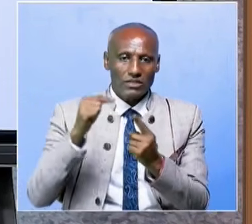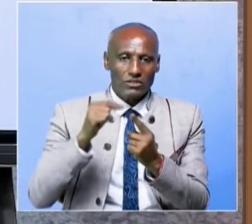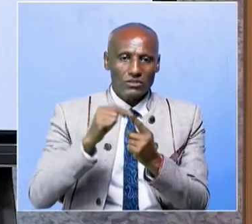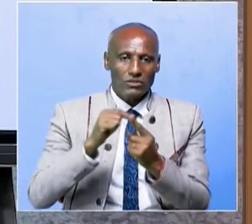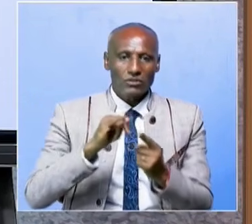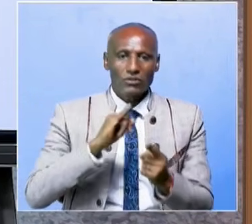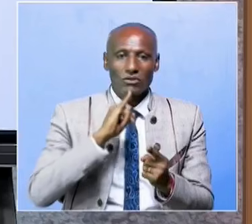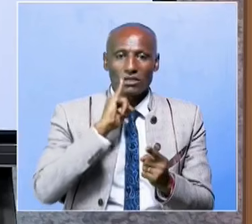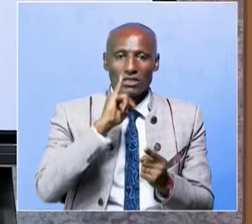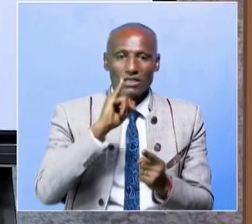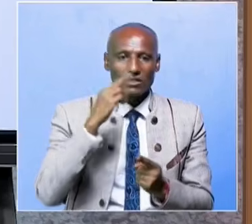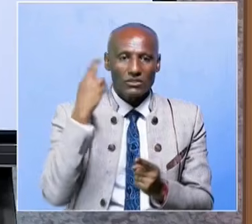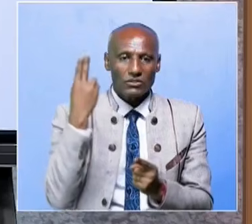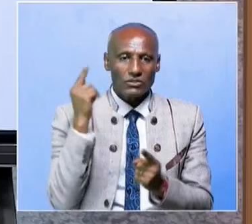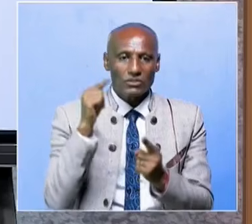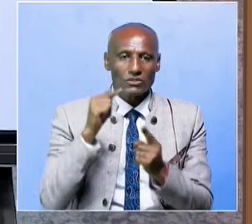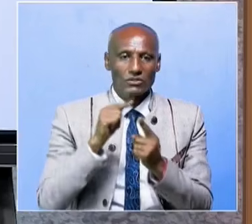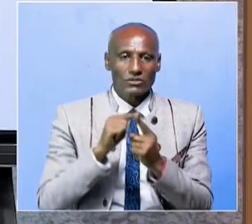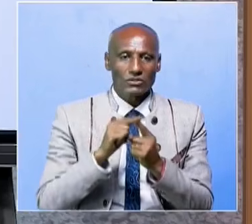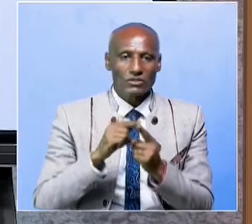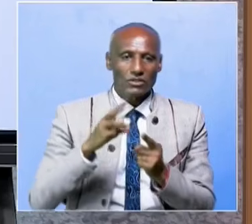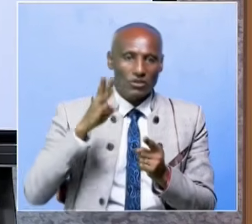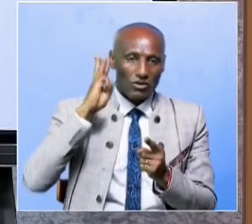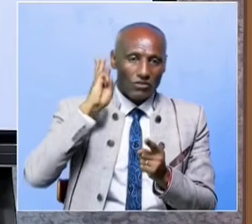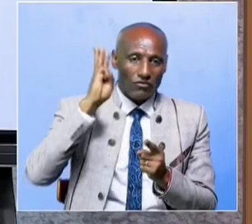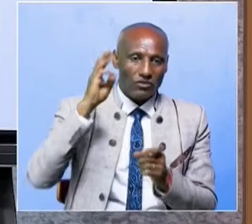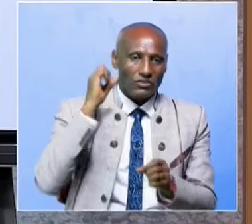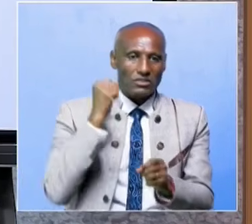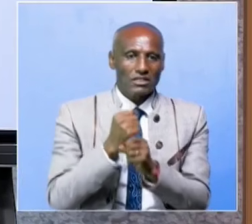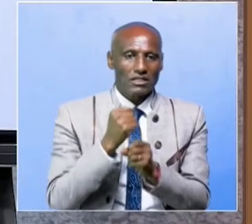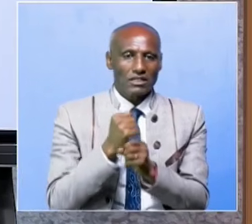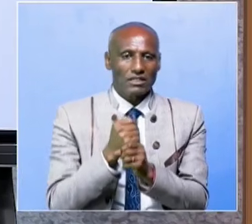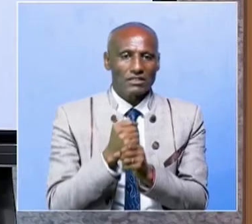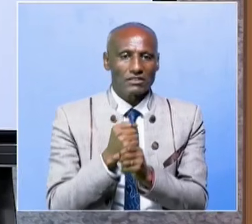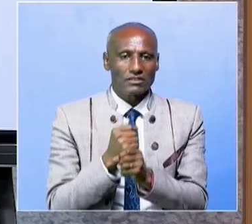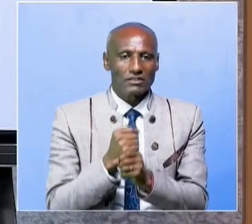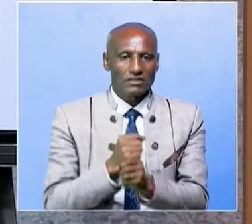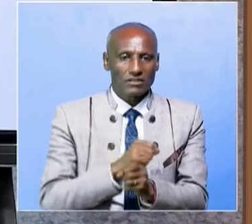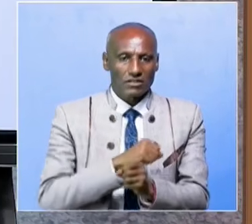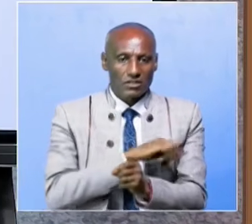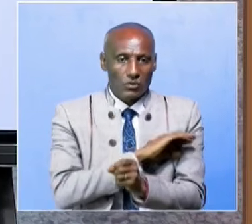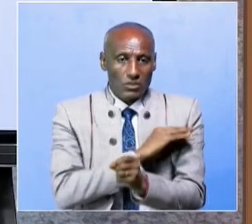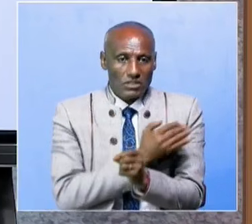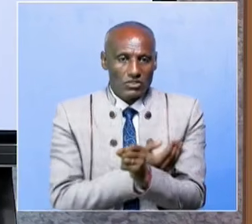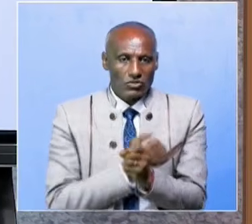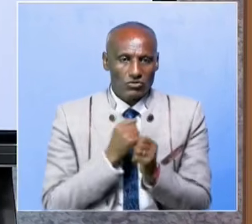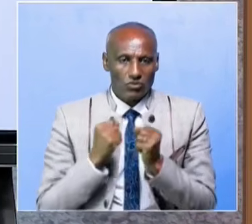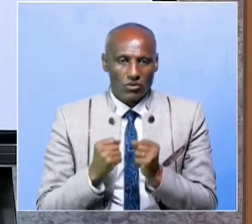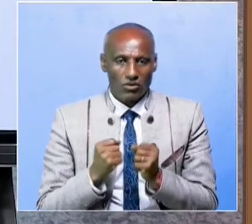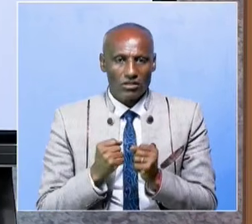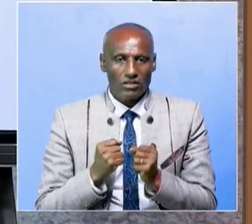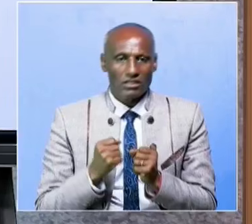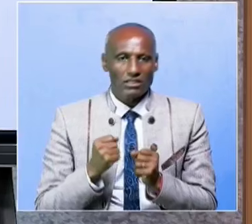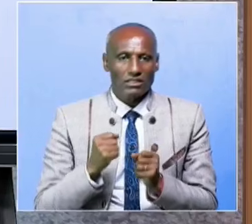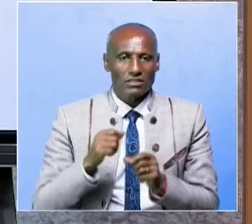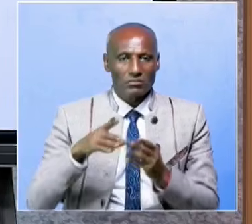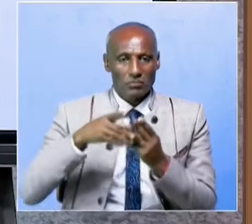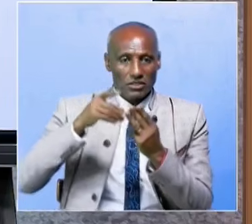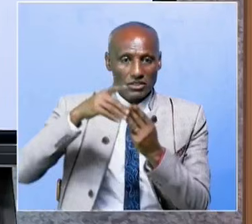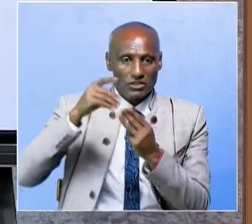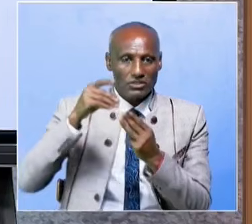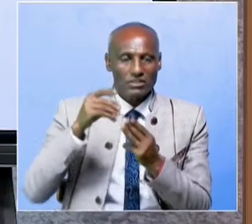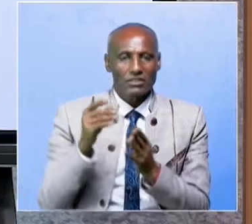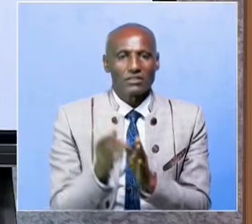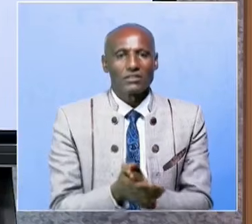also used to talk about future actions with strong determinations and future